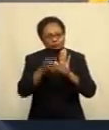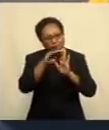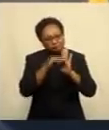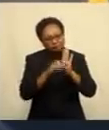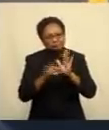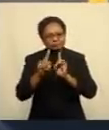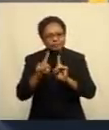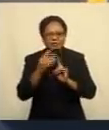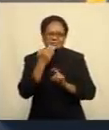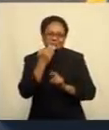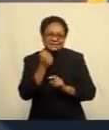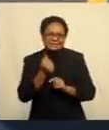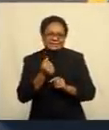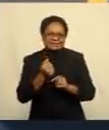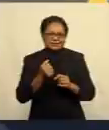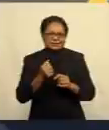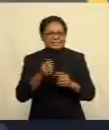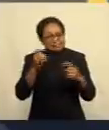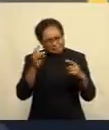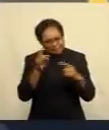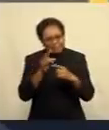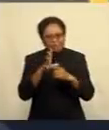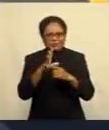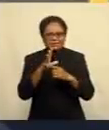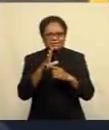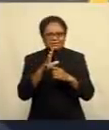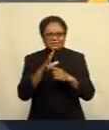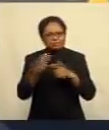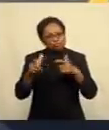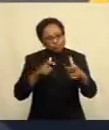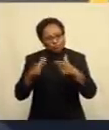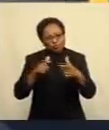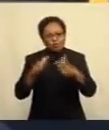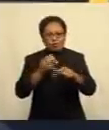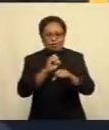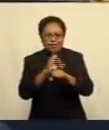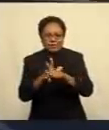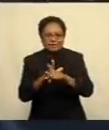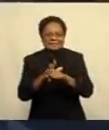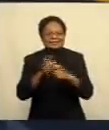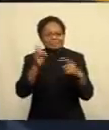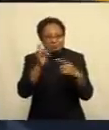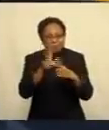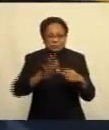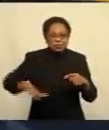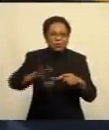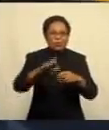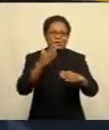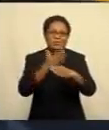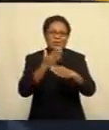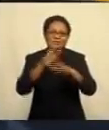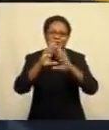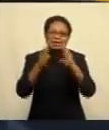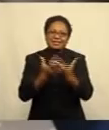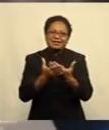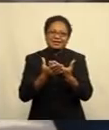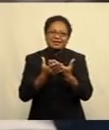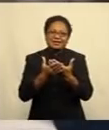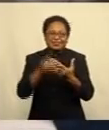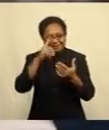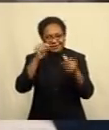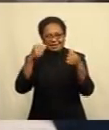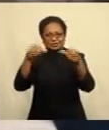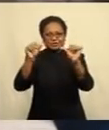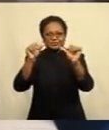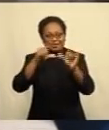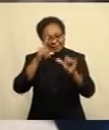We need to get out of this, and it takes a community to work together to make it happen. While